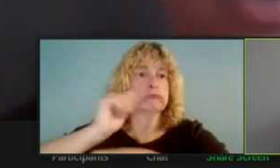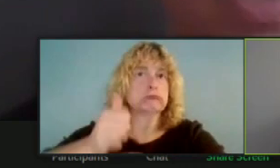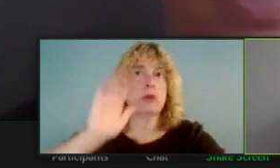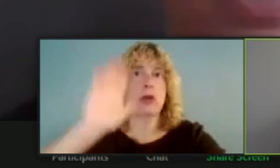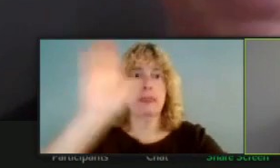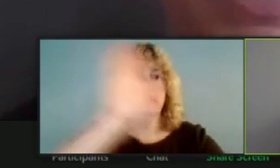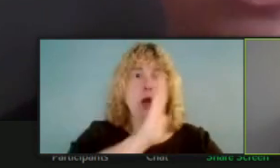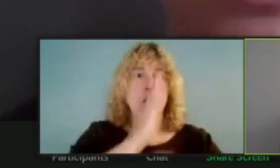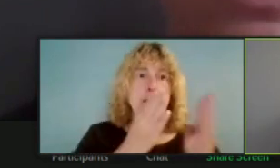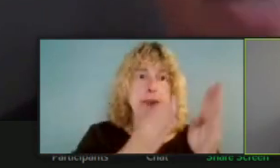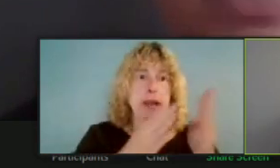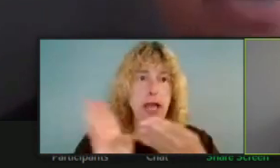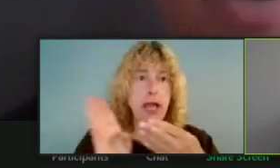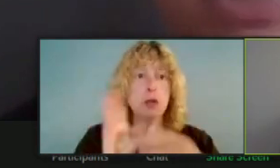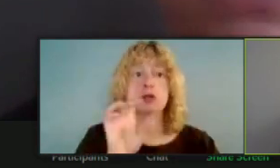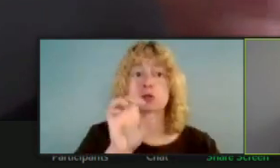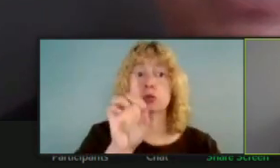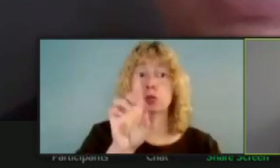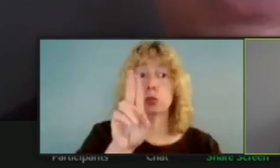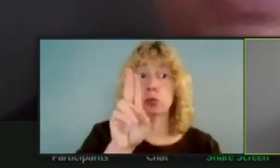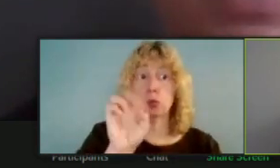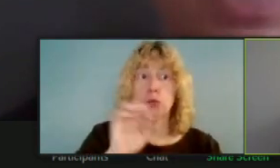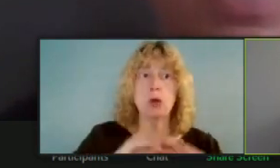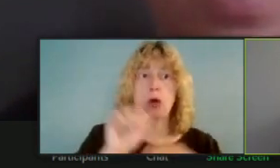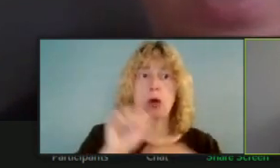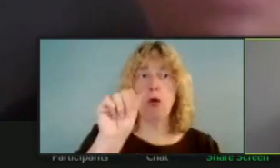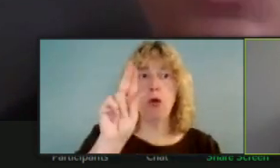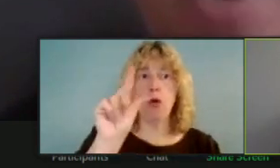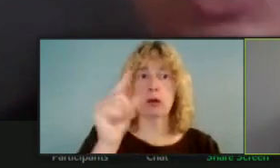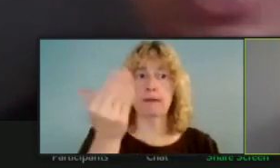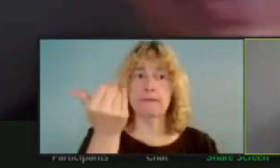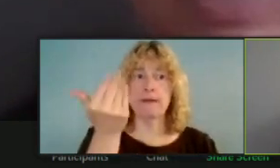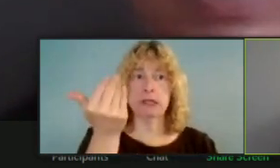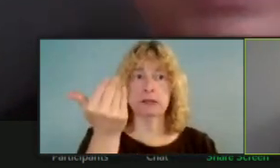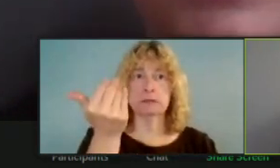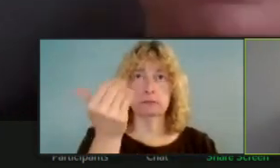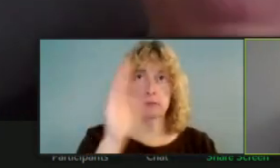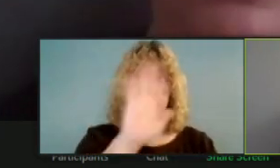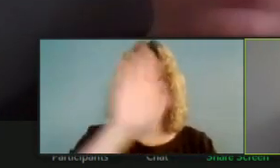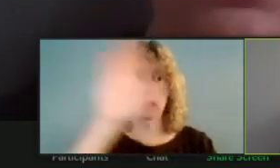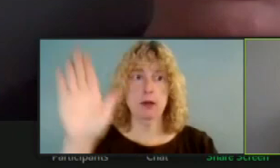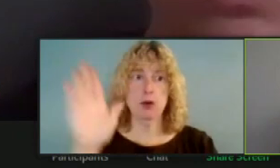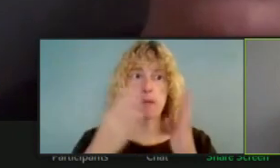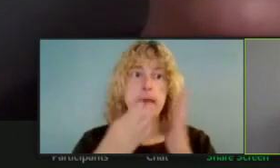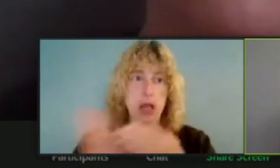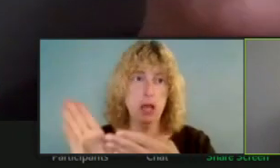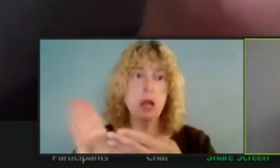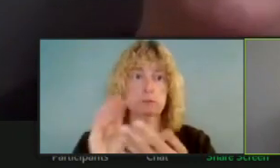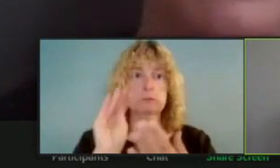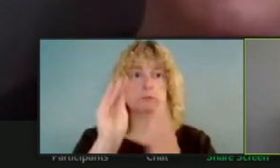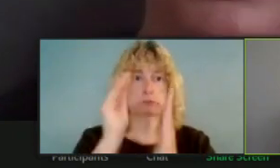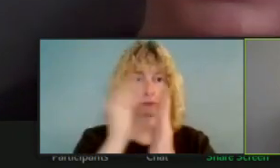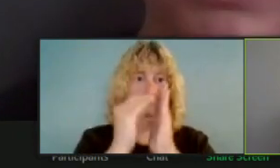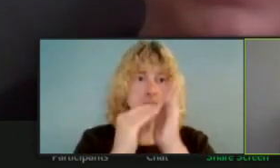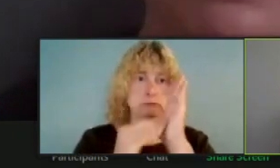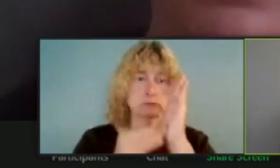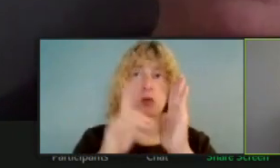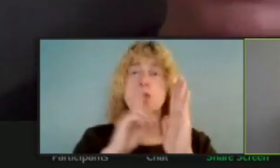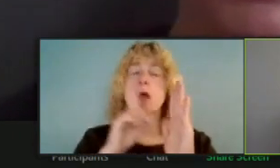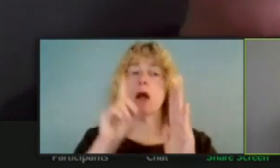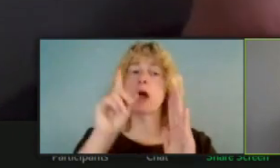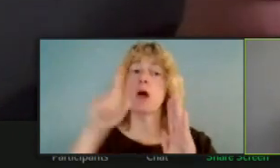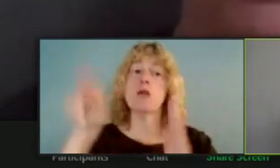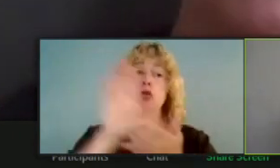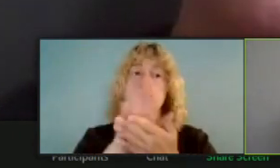due in 2 days on August 15th. They're actually needing to submit those 3 plans. They'll need to submit